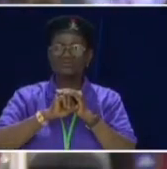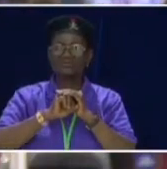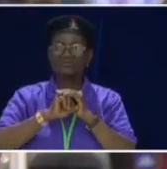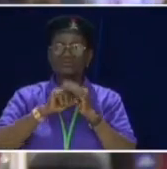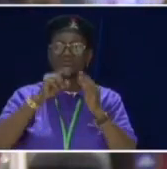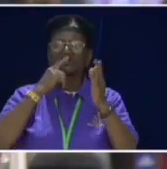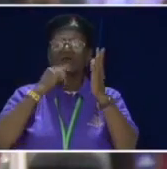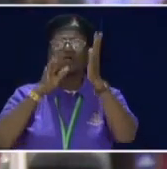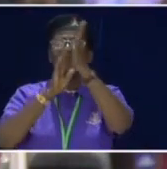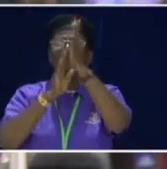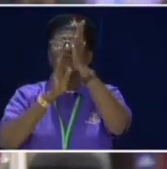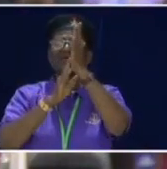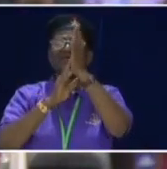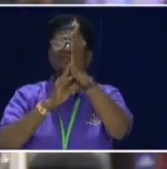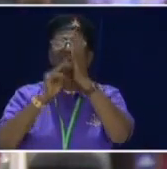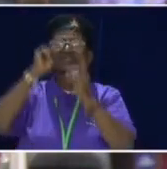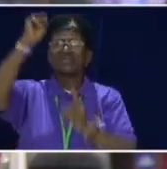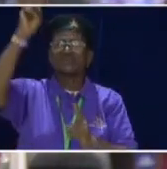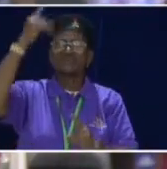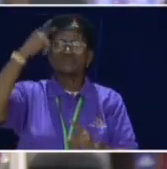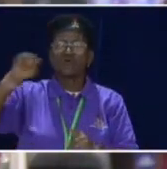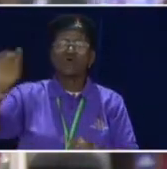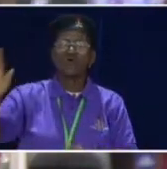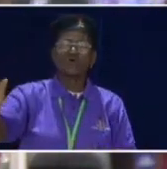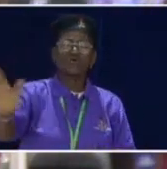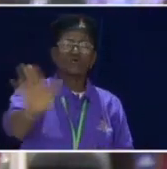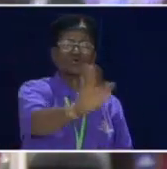Praise him for yourself. And